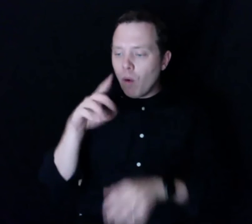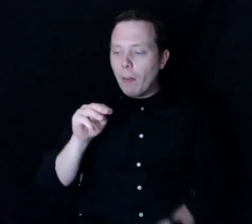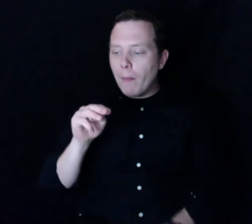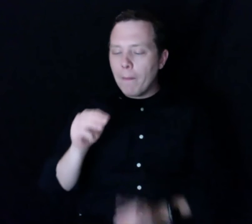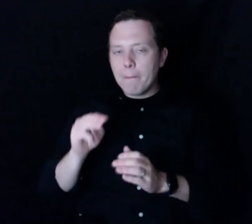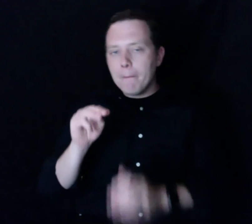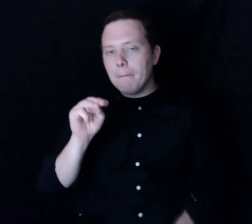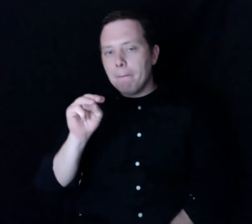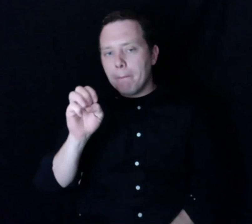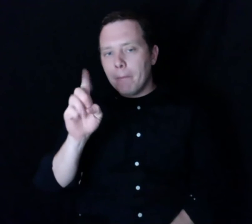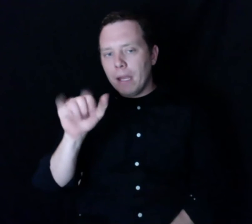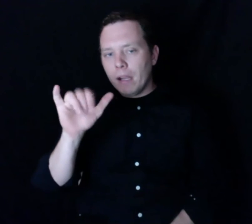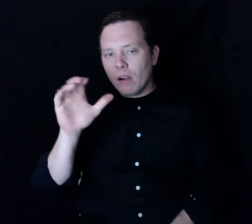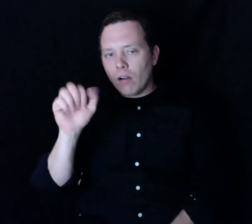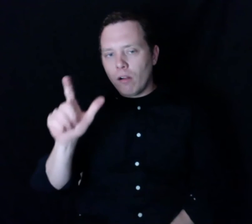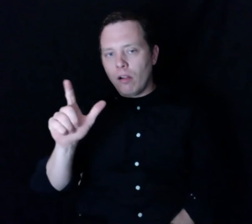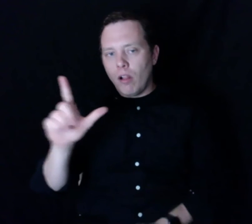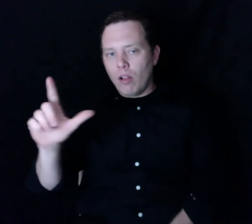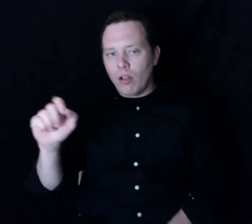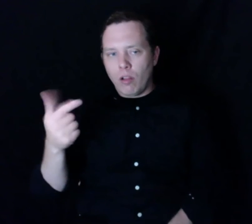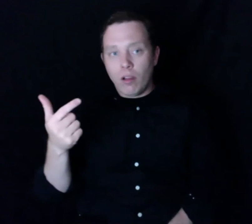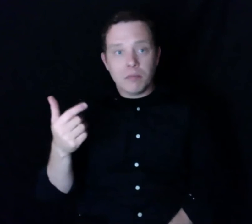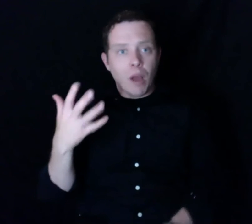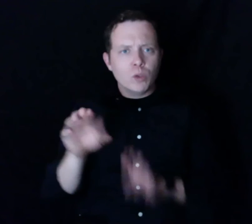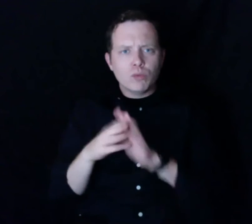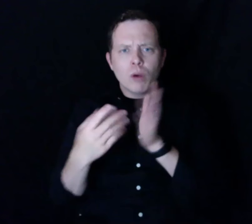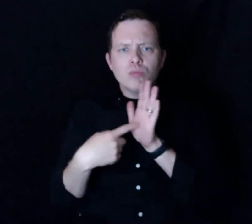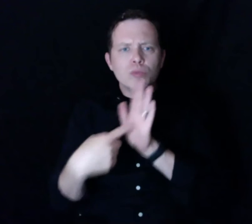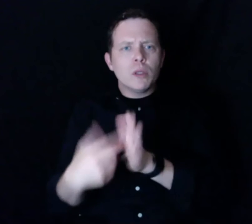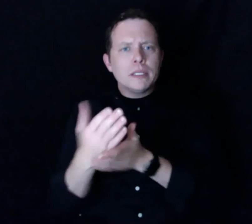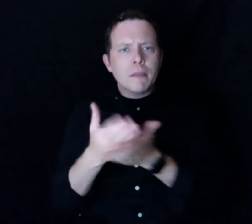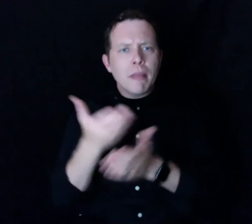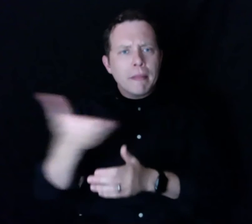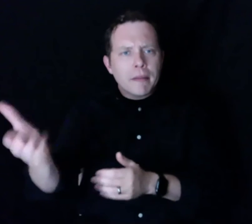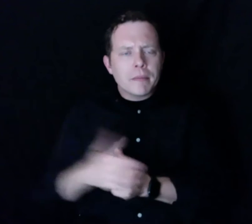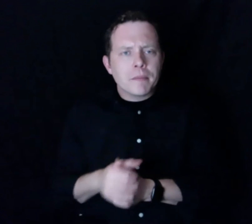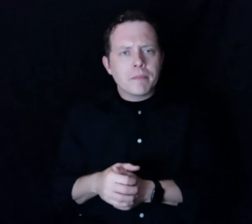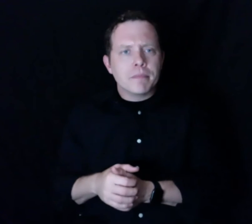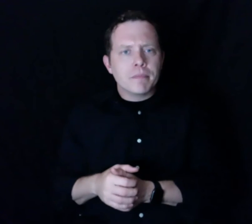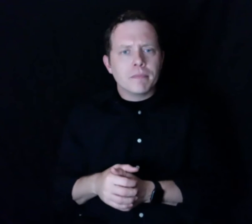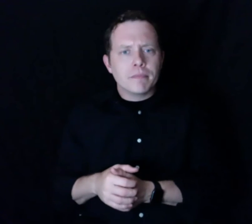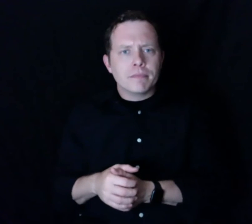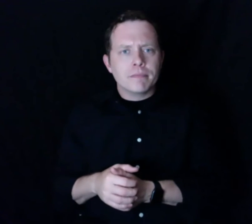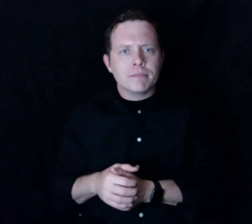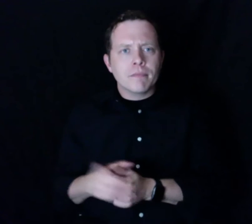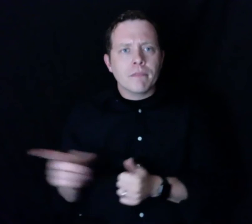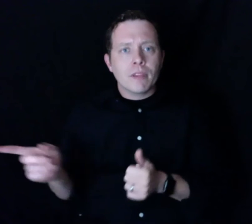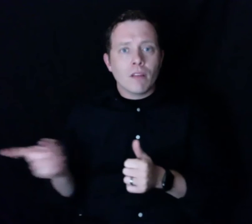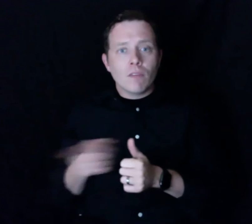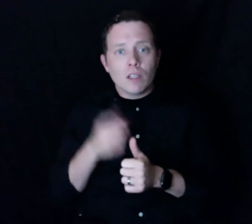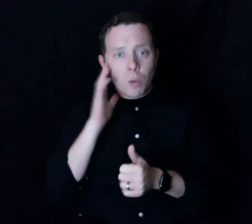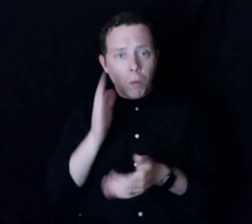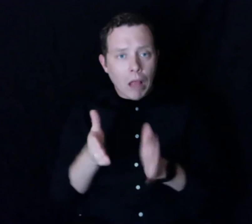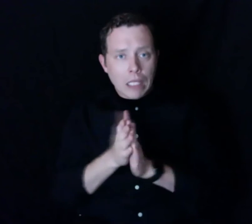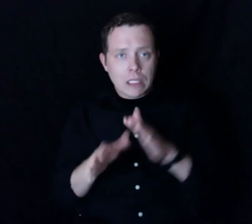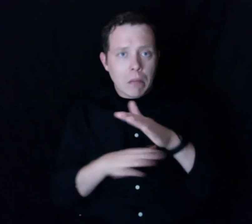going to just kind of show you some of the stuff that's in here. So first, it's going to ask for, your basic contact